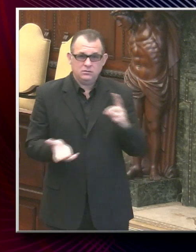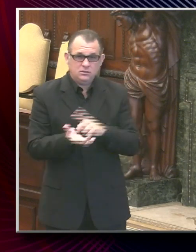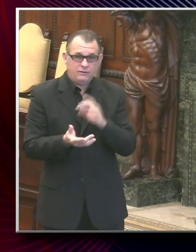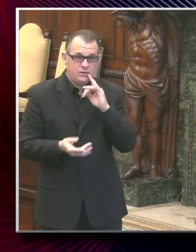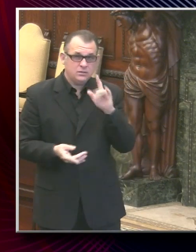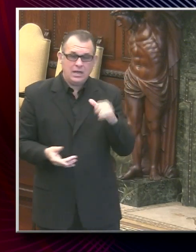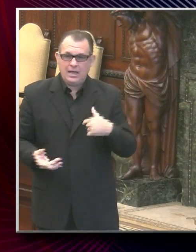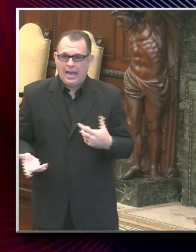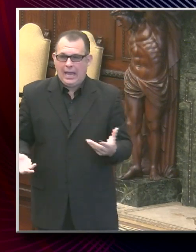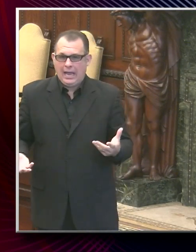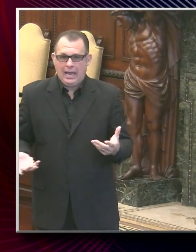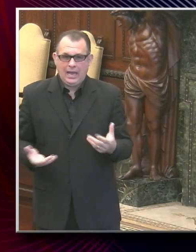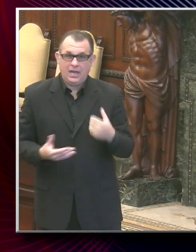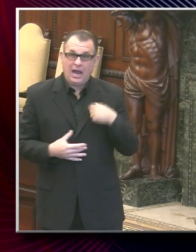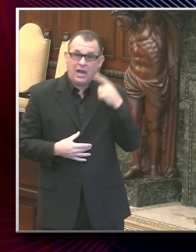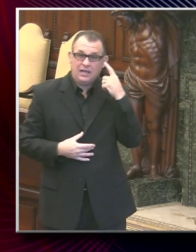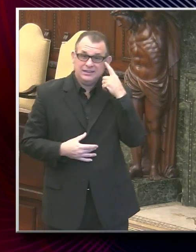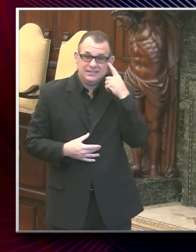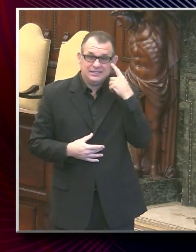I think the data might have been our website, but...